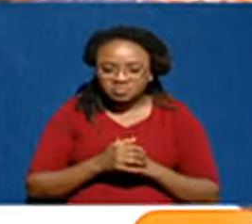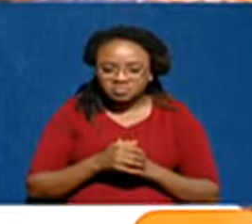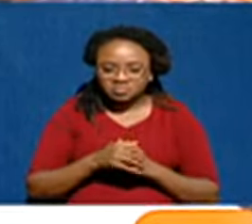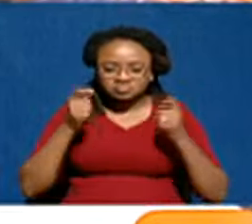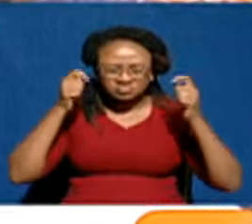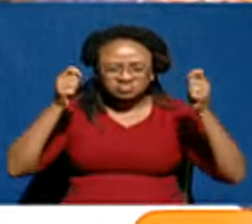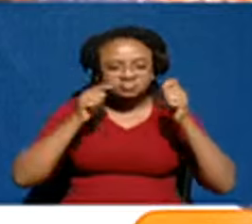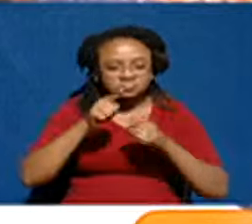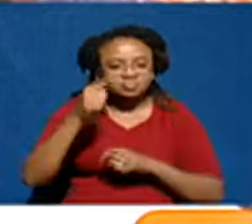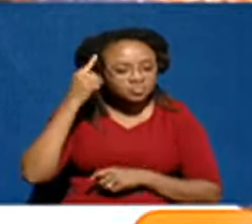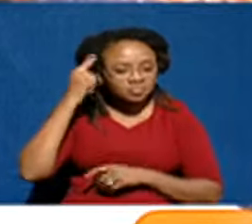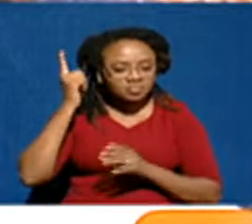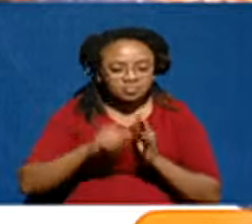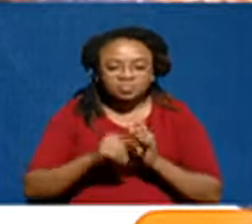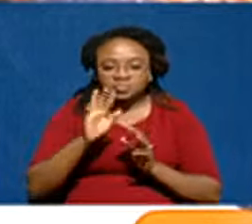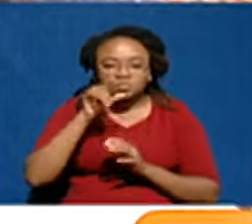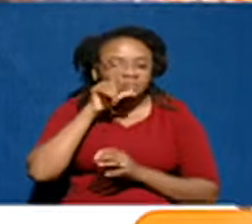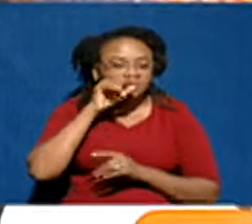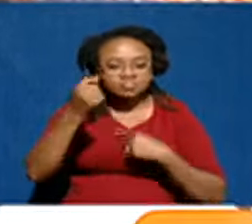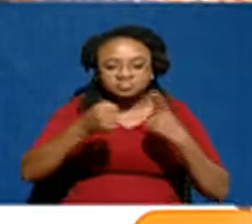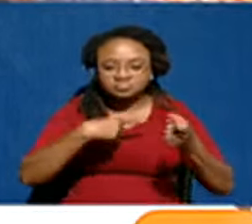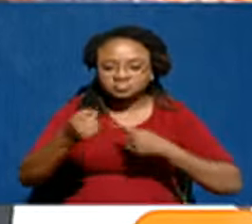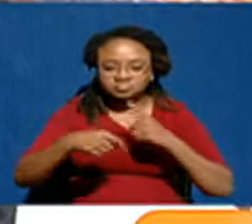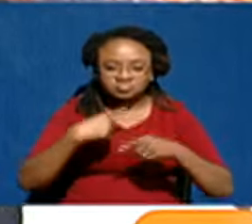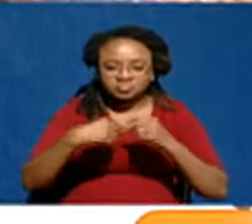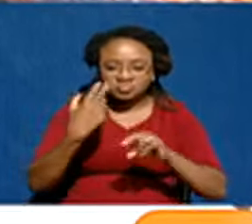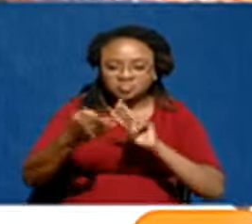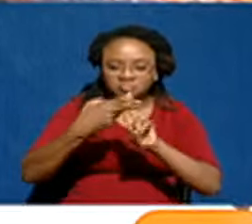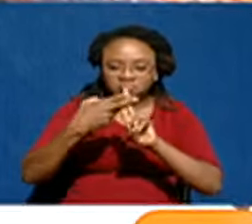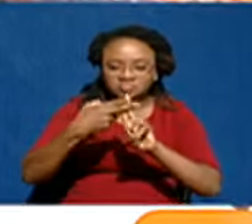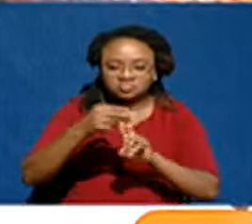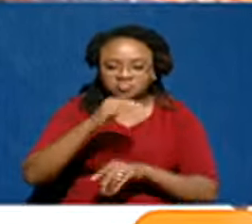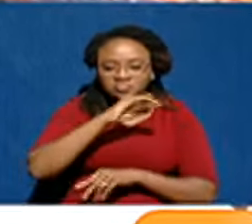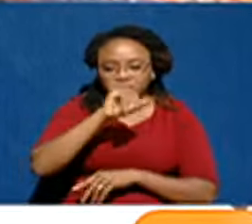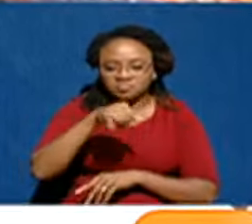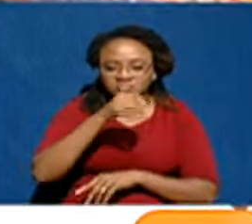now? What are your thoughts? Keep tweeting at Kwenanga Jeff, at Citizen TV Kenya, the hashtag is JKLive.